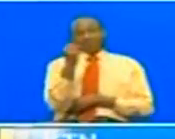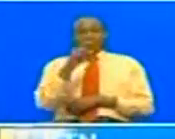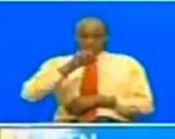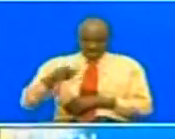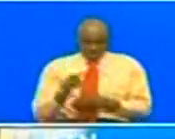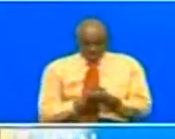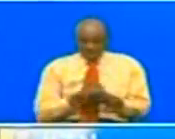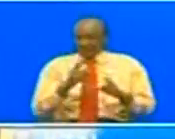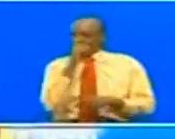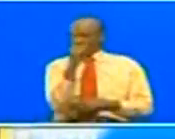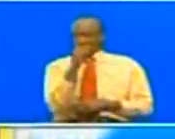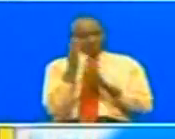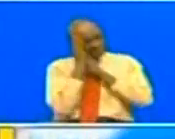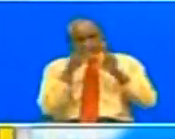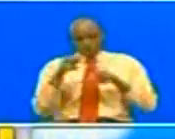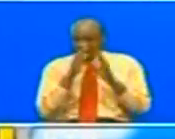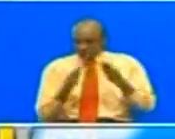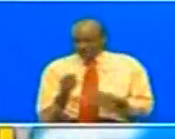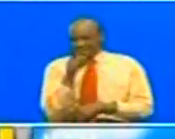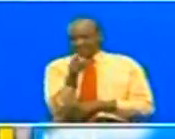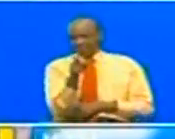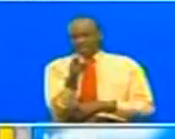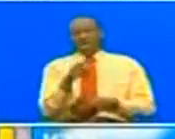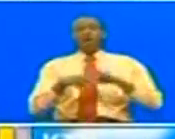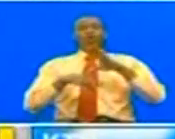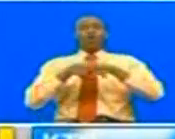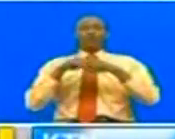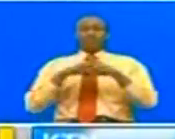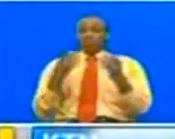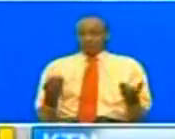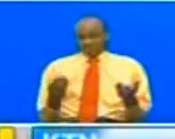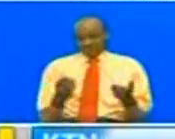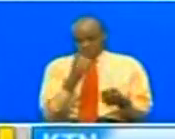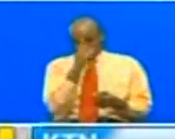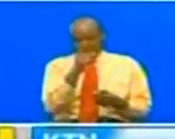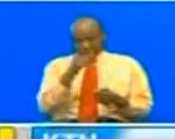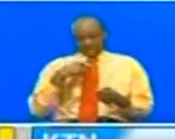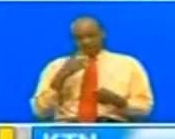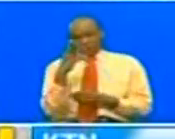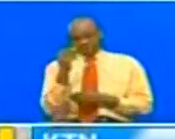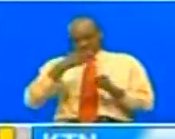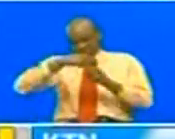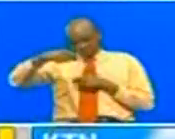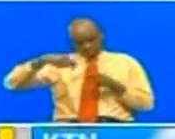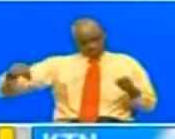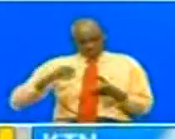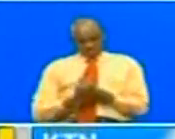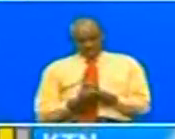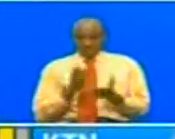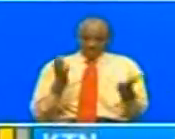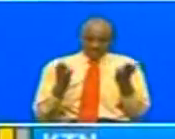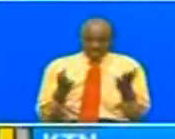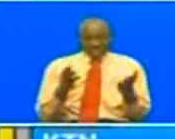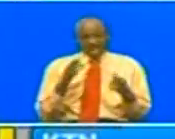A one-bedroom house that will be made comfortably from a 1x40-foot container, that will cost you